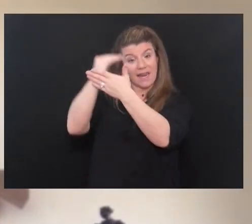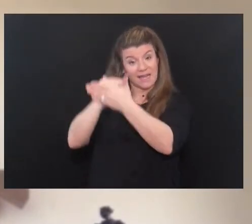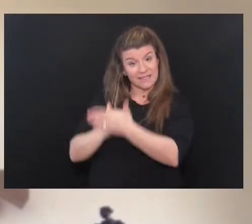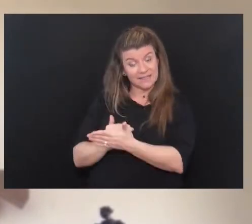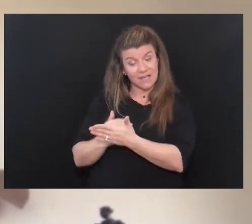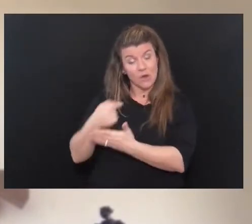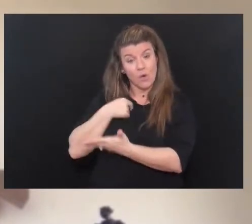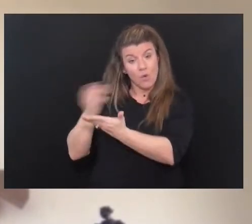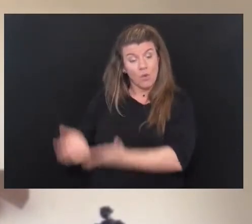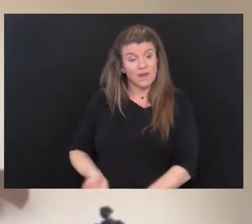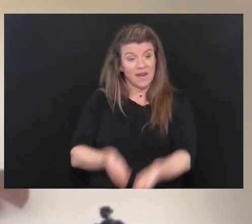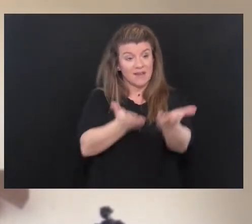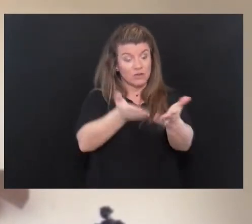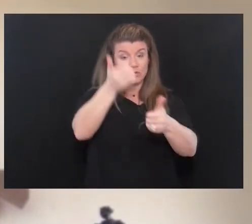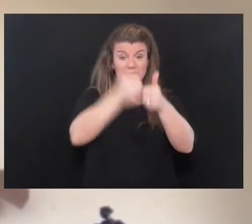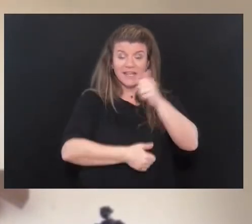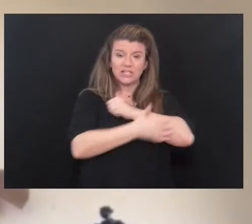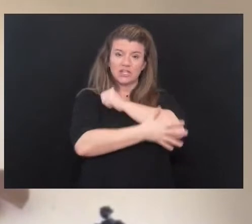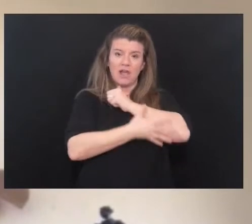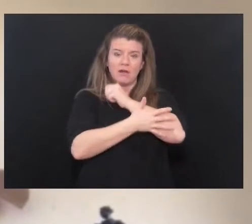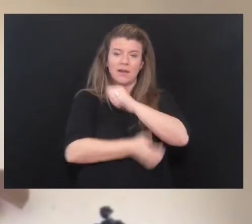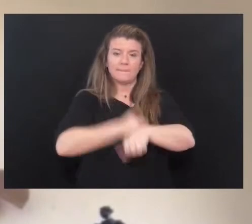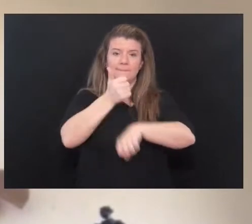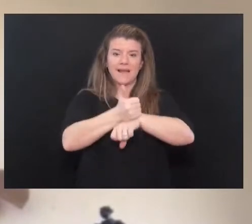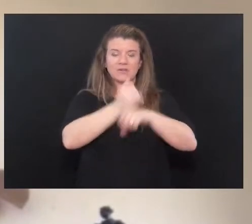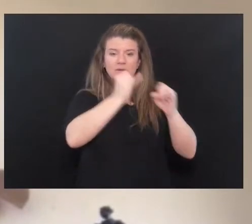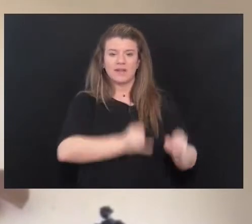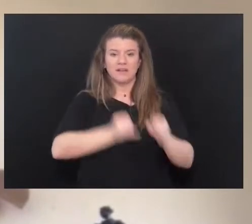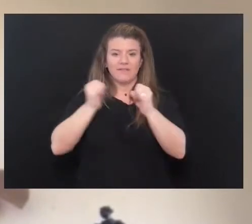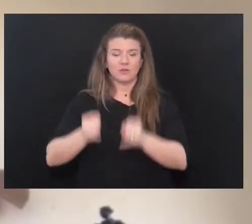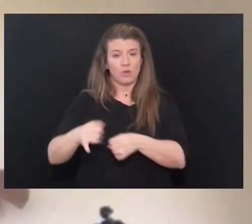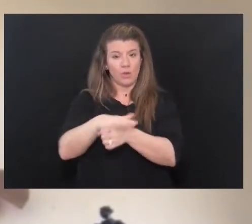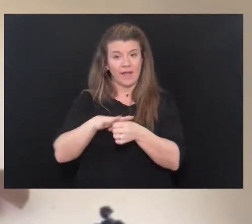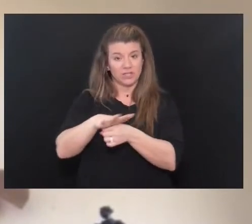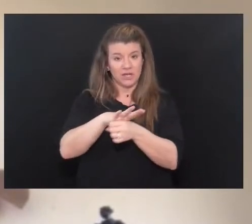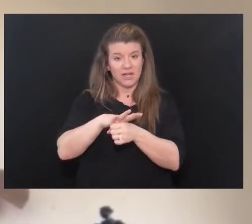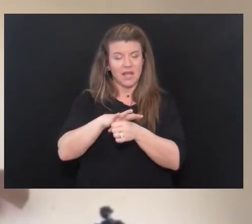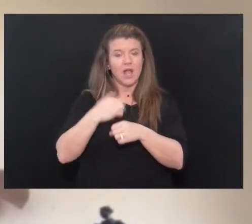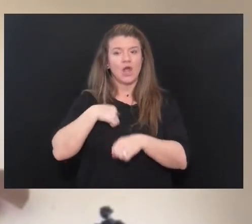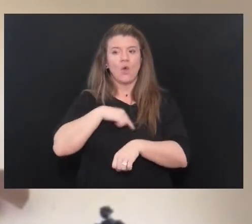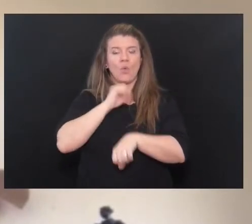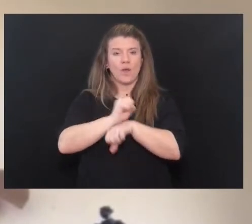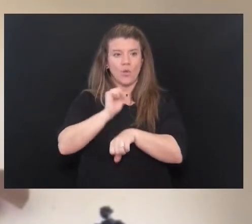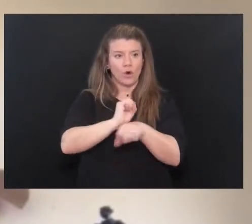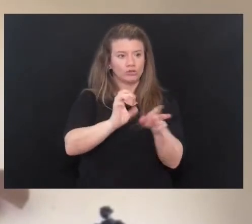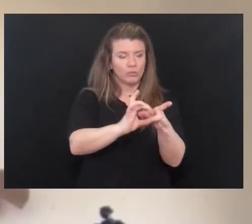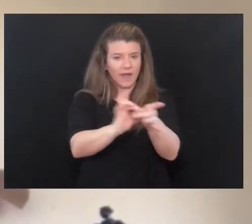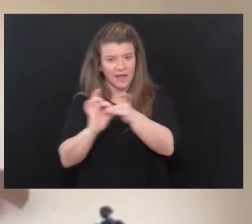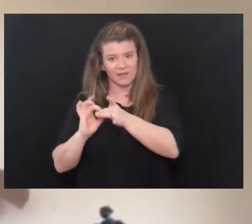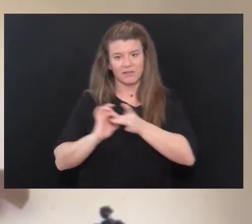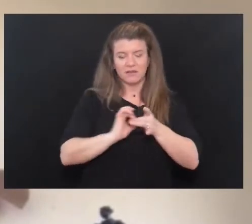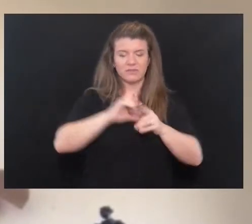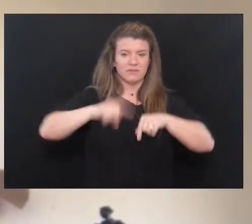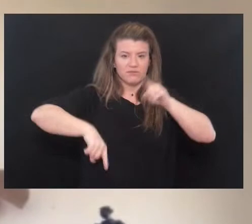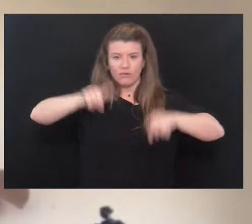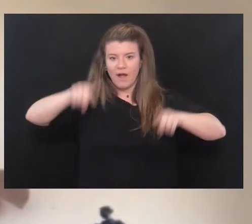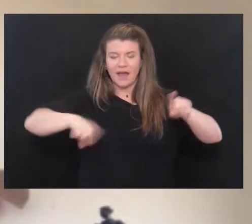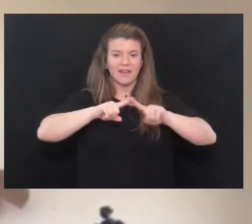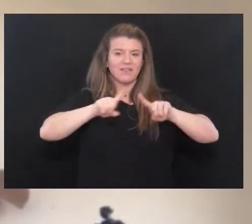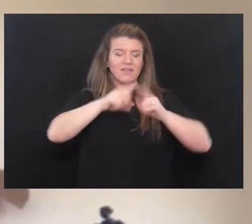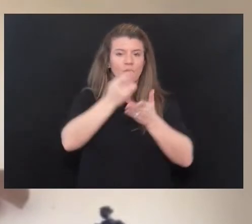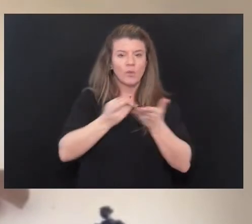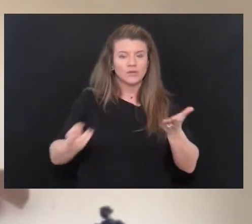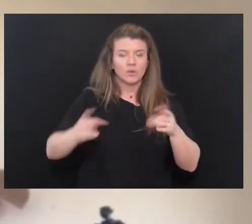deliver those to each county based on the individual's location and work with those counties through a variety of resources